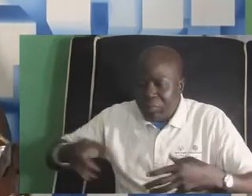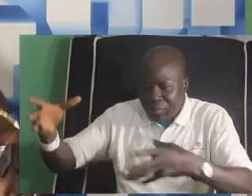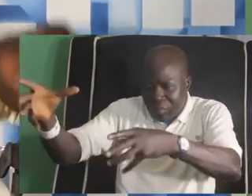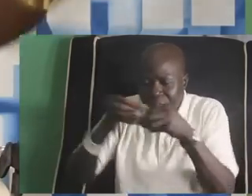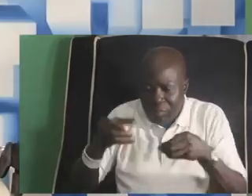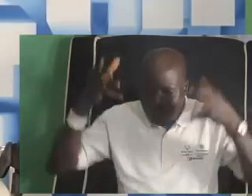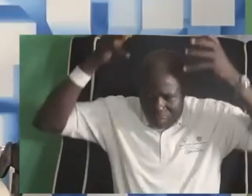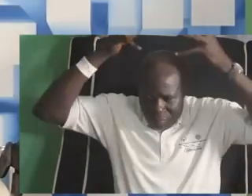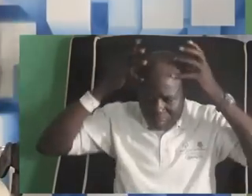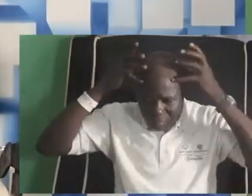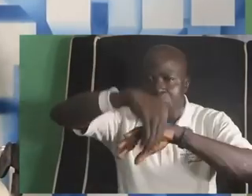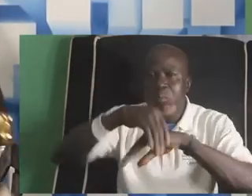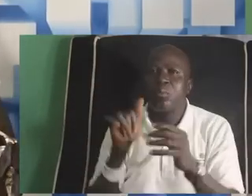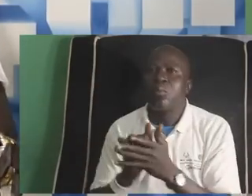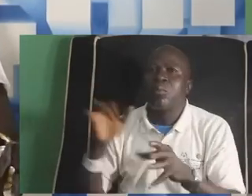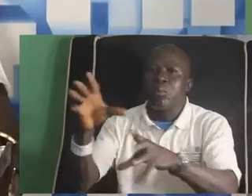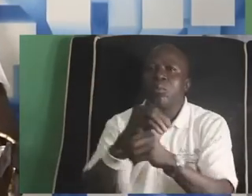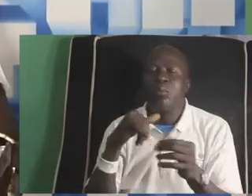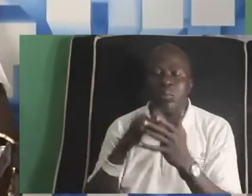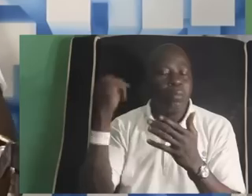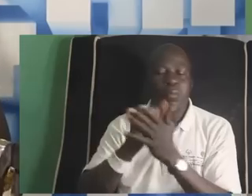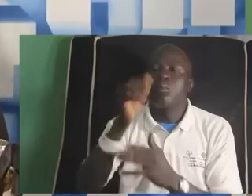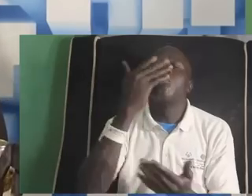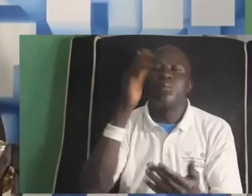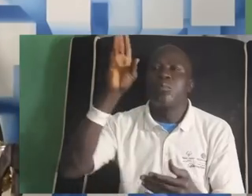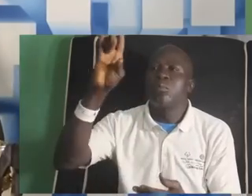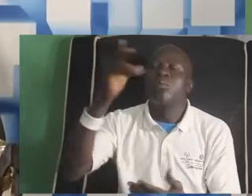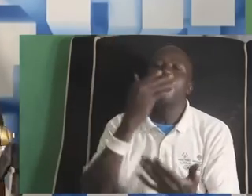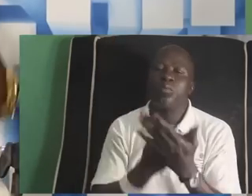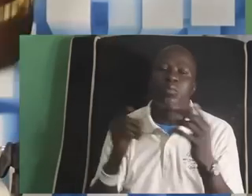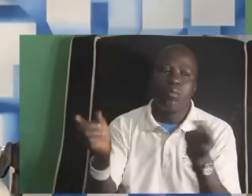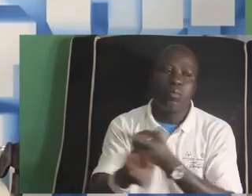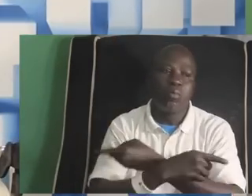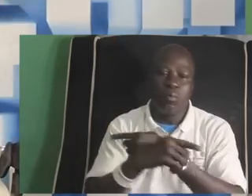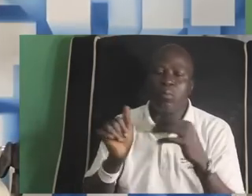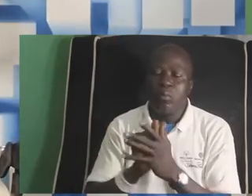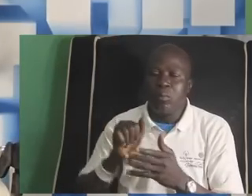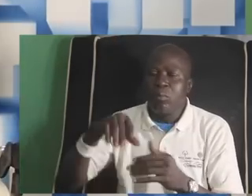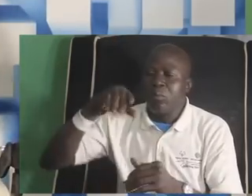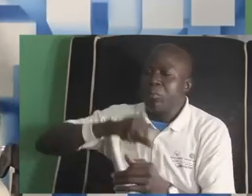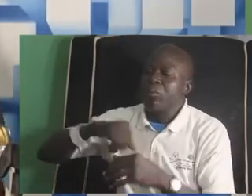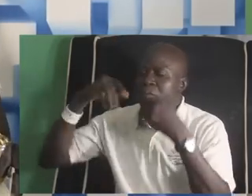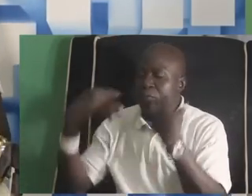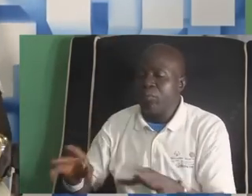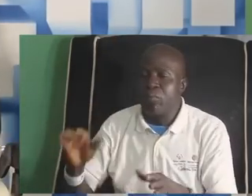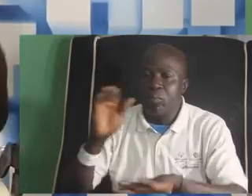jug overnight. I told you we'll do it for 7 days. We started on Sunday. And so end on